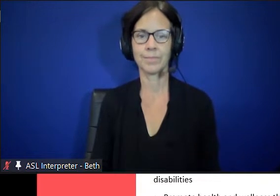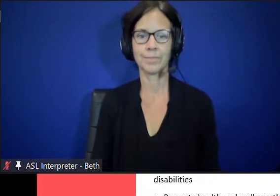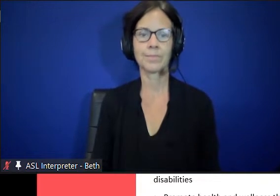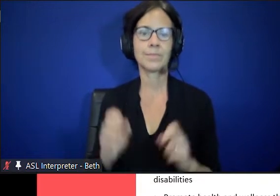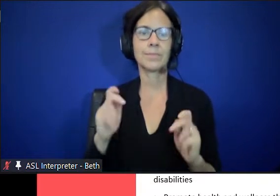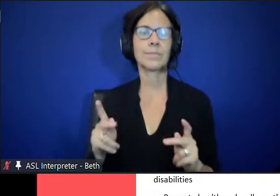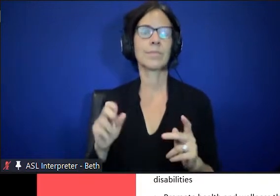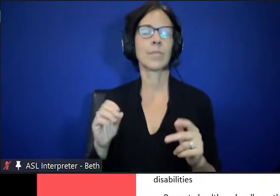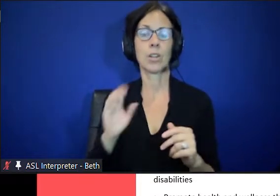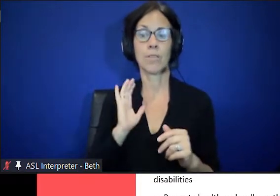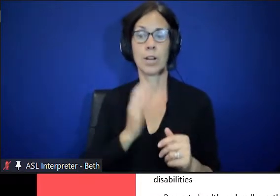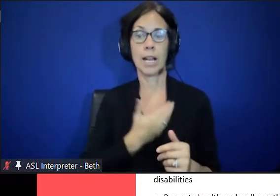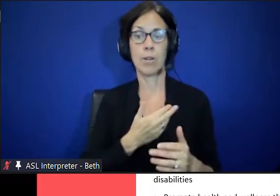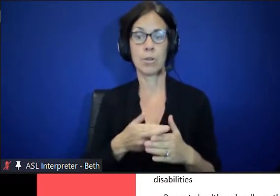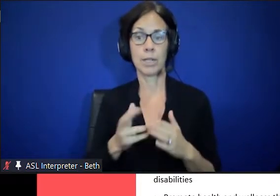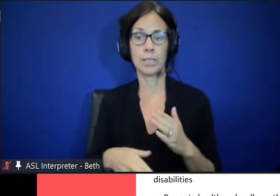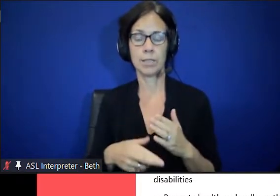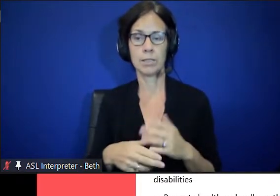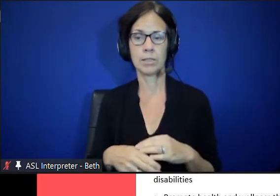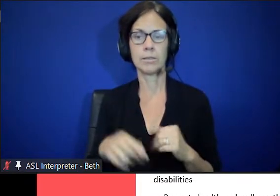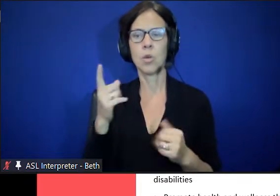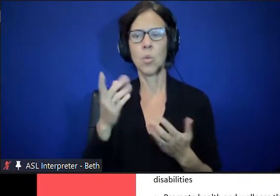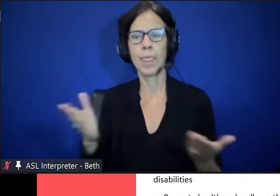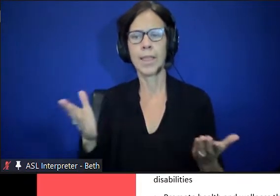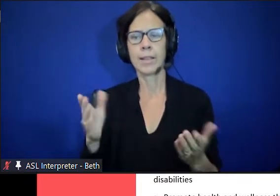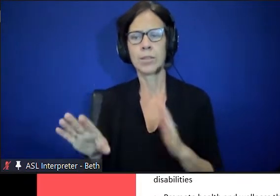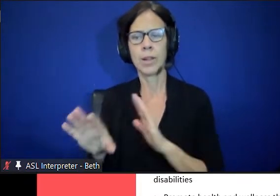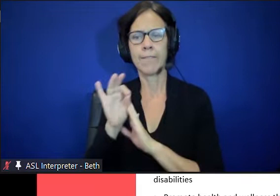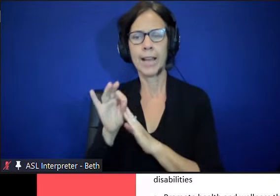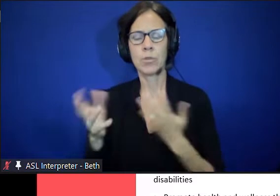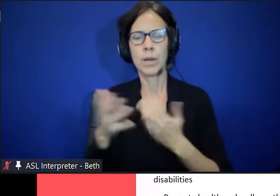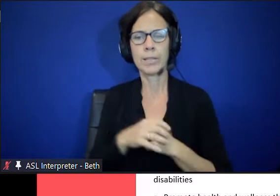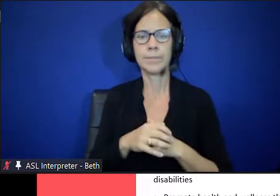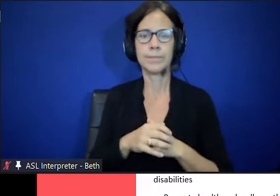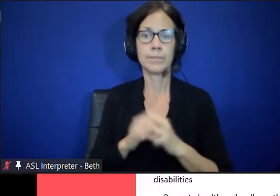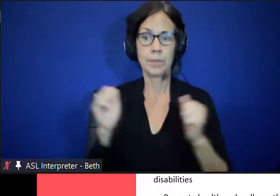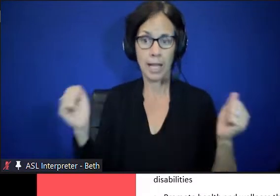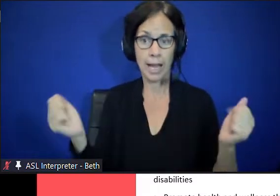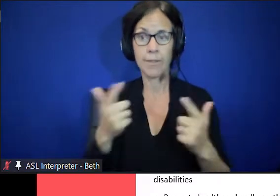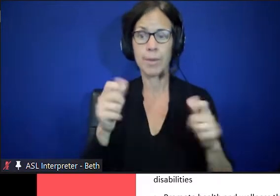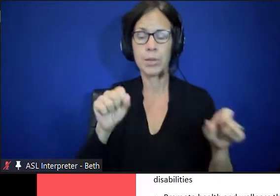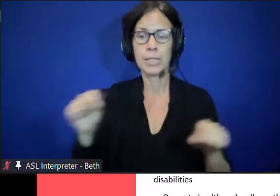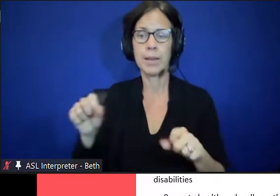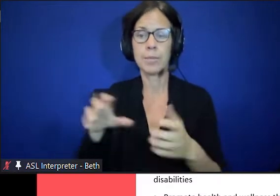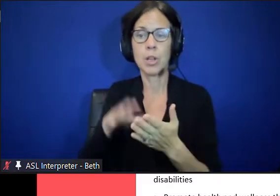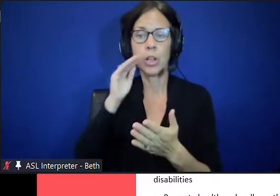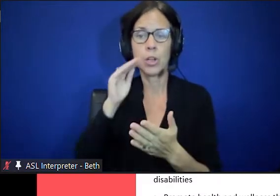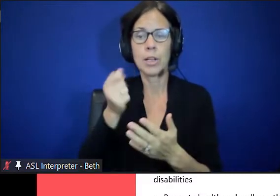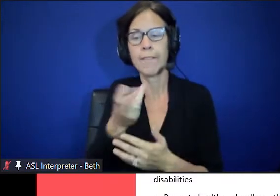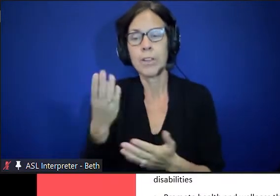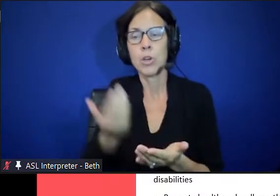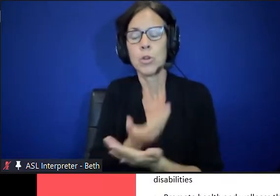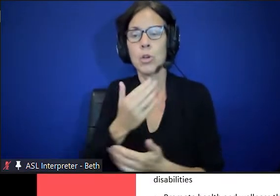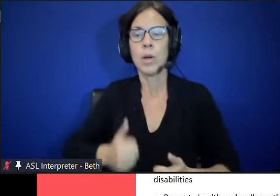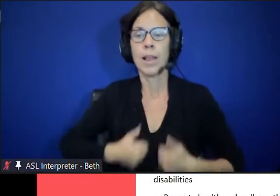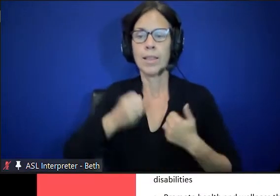All right, so for our results, one thing that we found was everyone was able to learn a few new lifestyle habits,